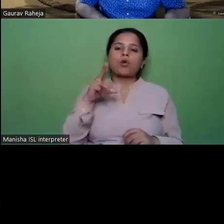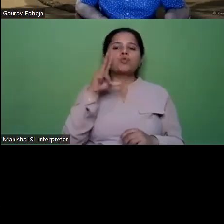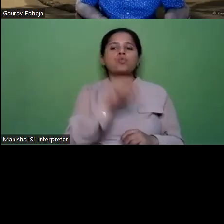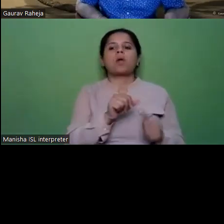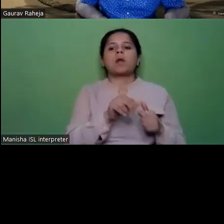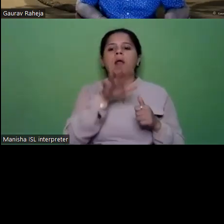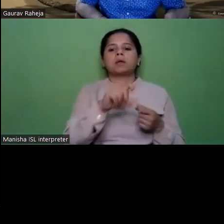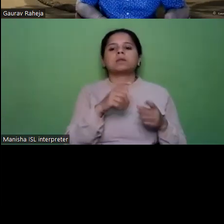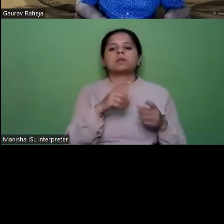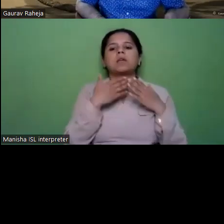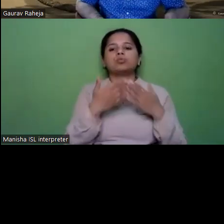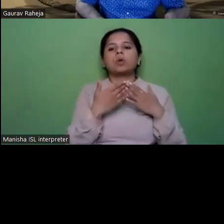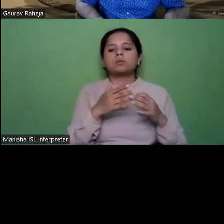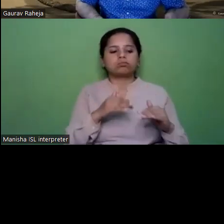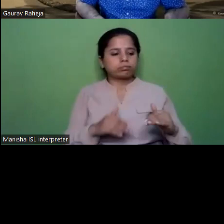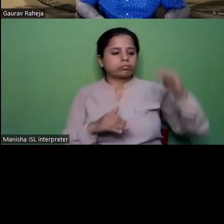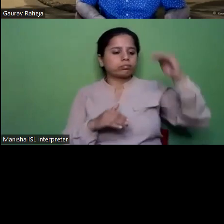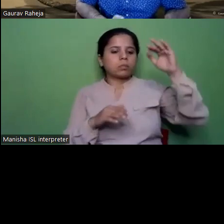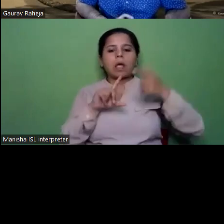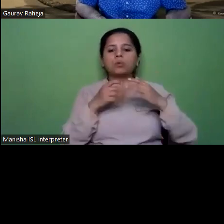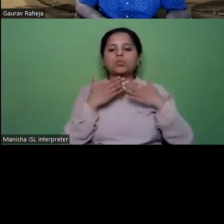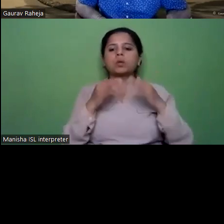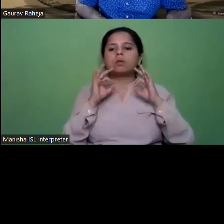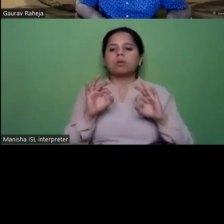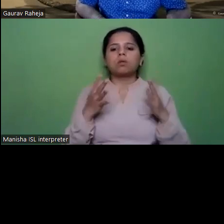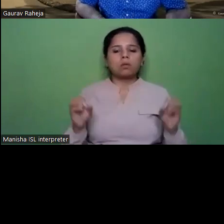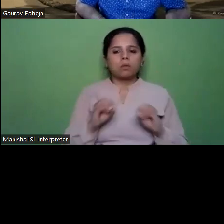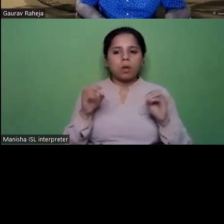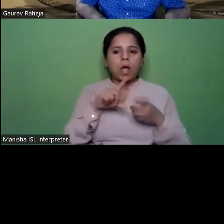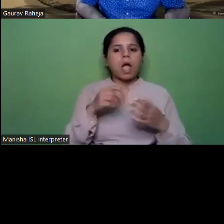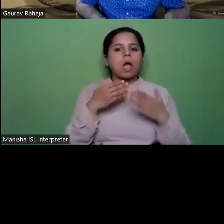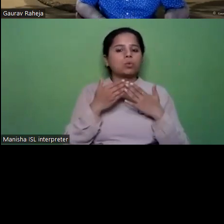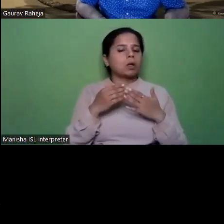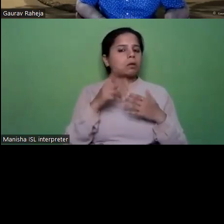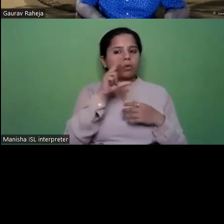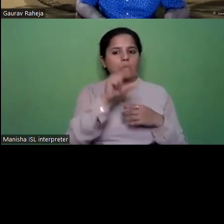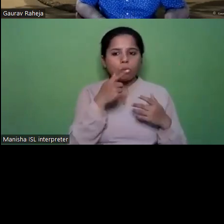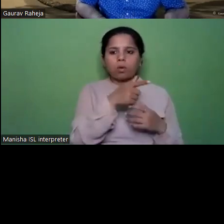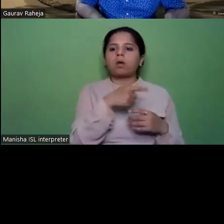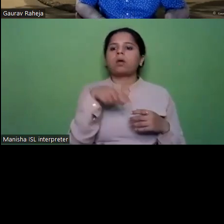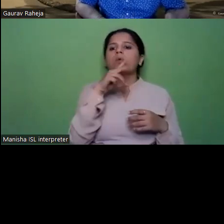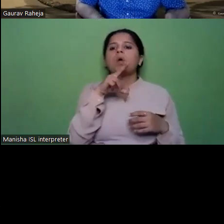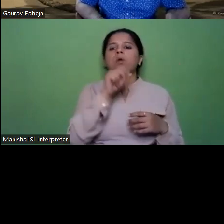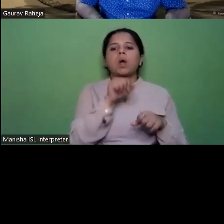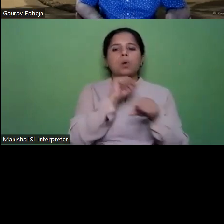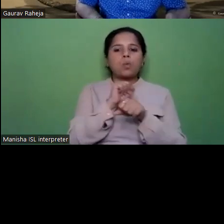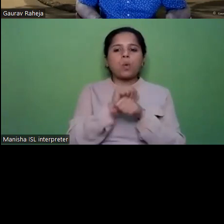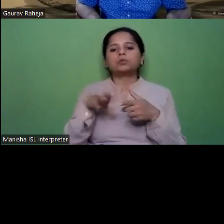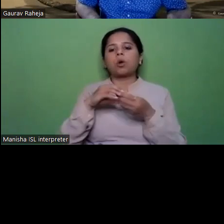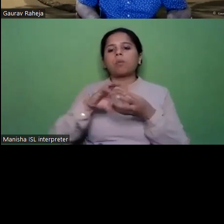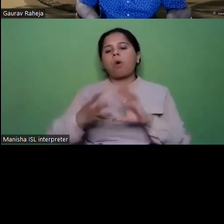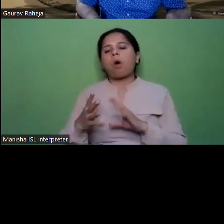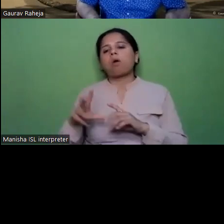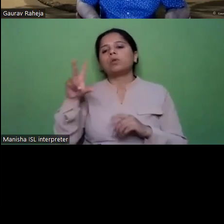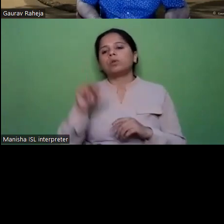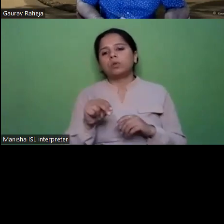to education. Because it was denied access to education, it got denial in work and employment. And because